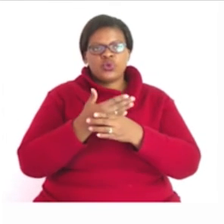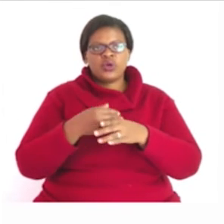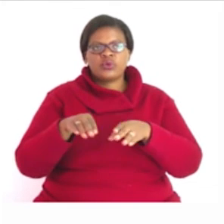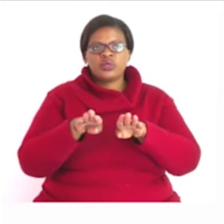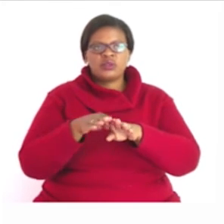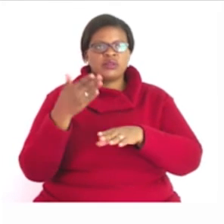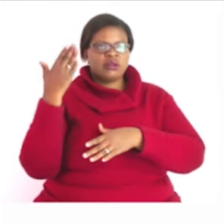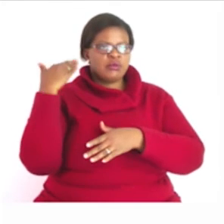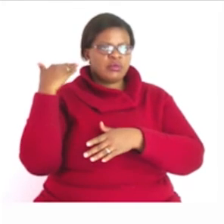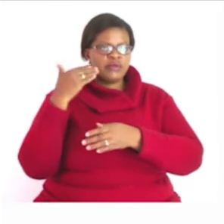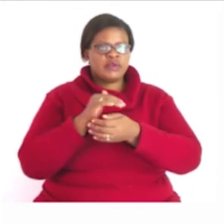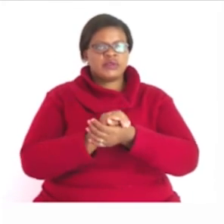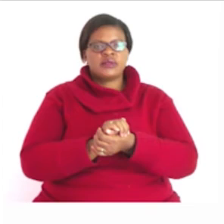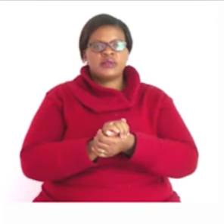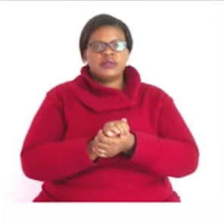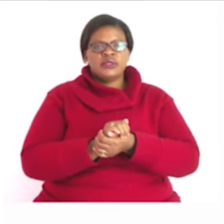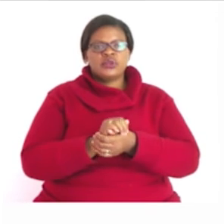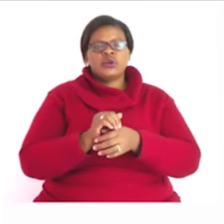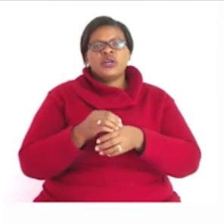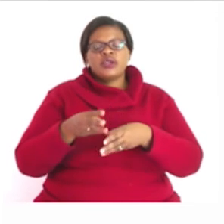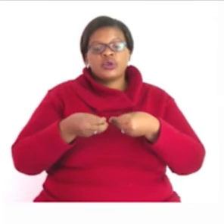if we have the number 24, for example,